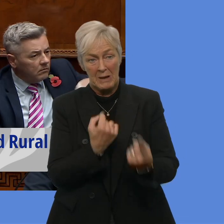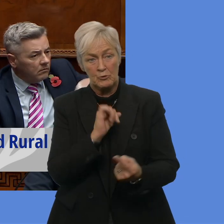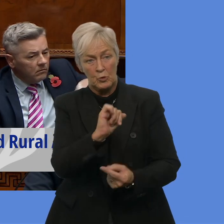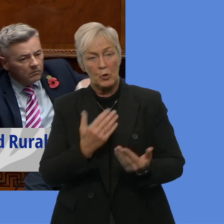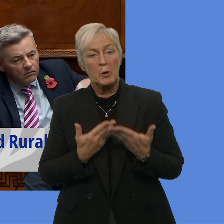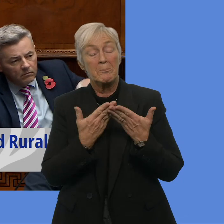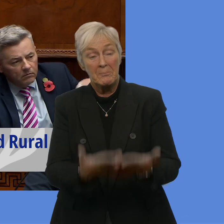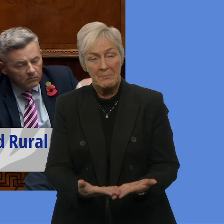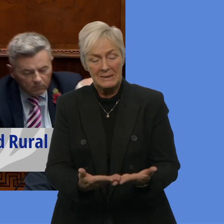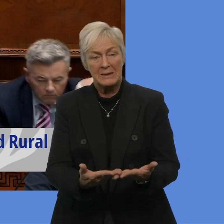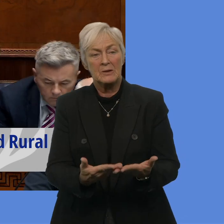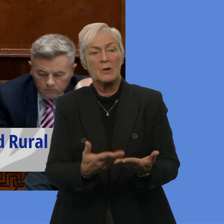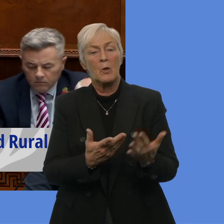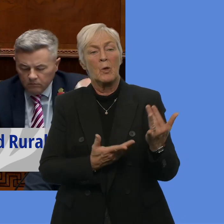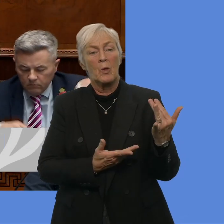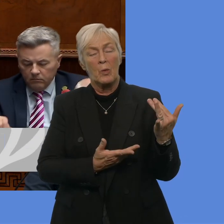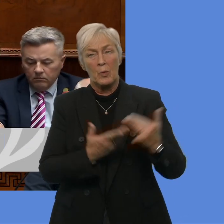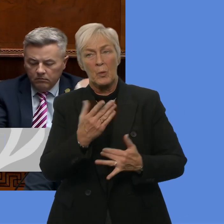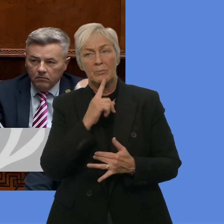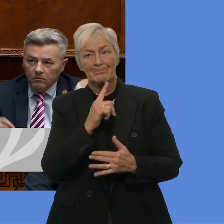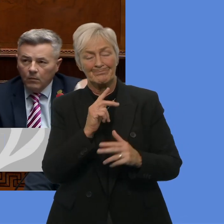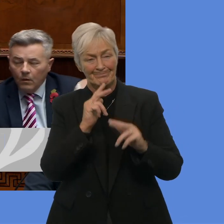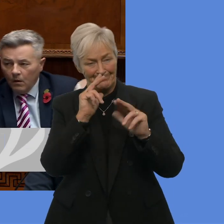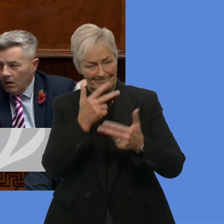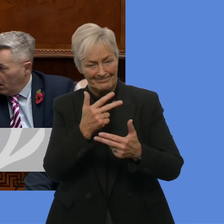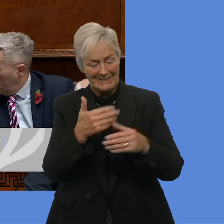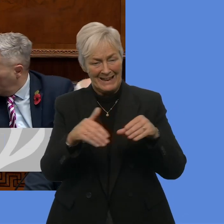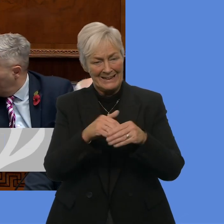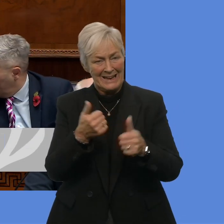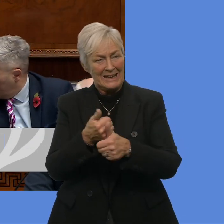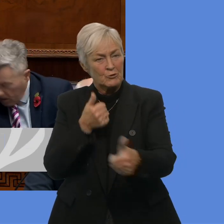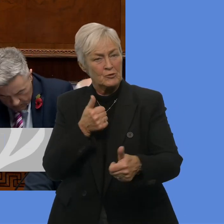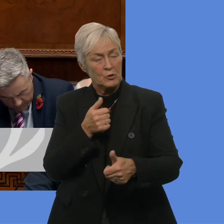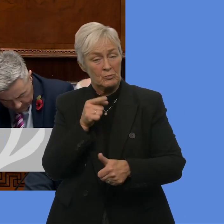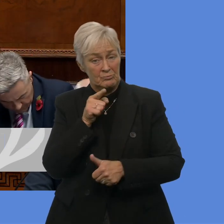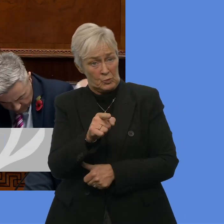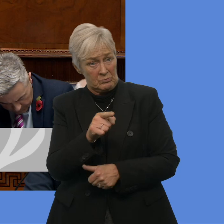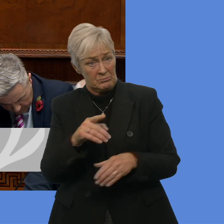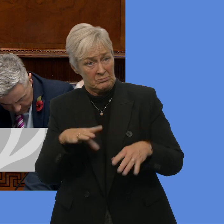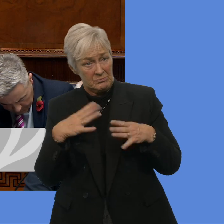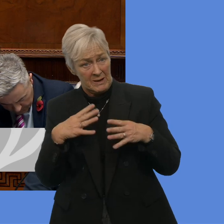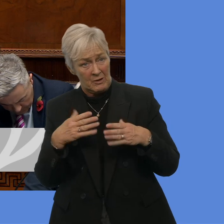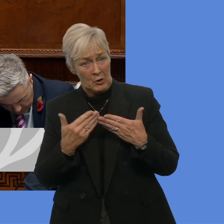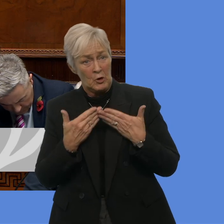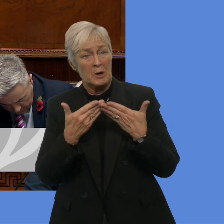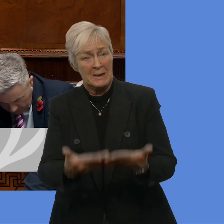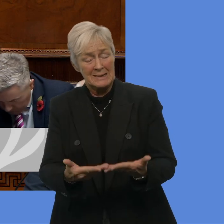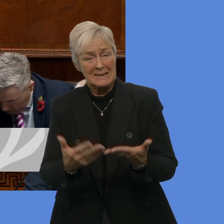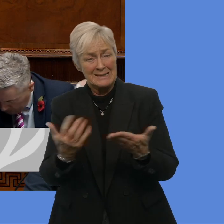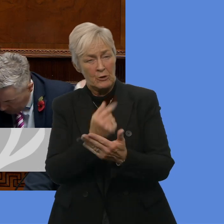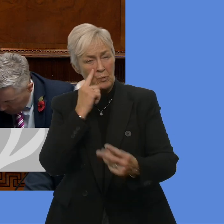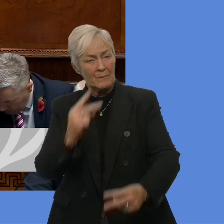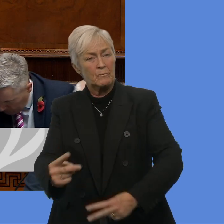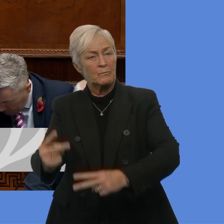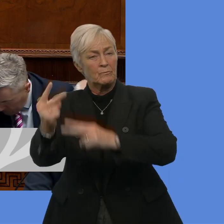on this. Due to the uncertainty that this causes within the industry, would you be committed to taking a review of